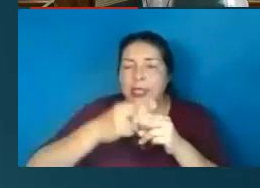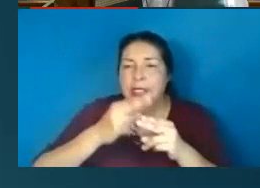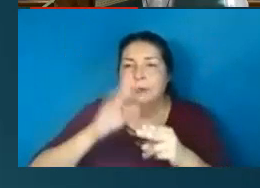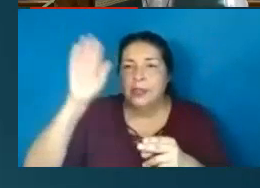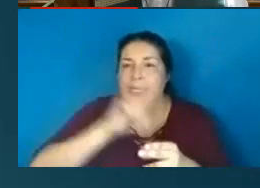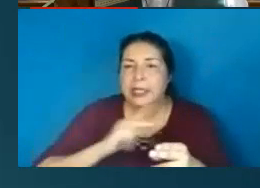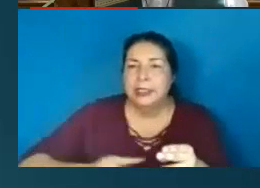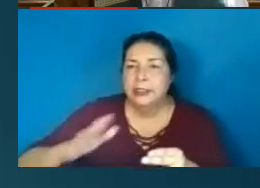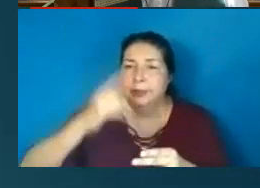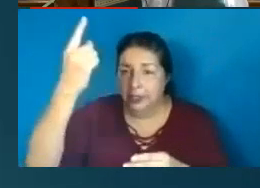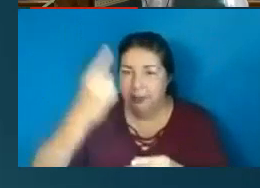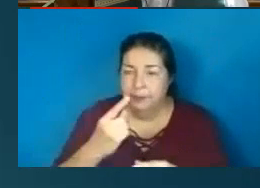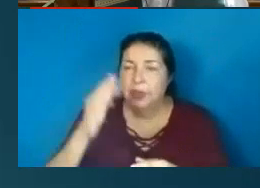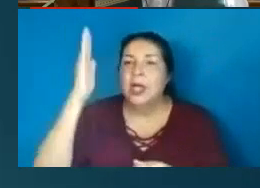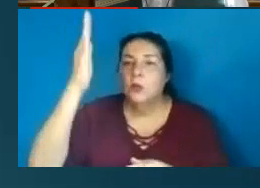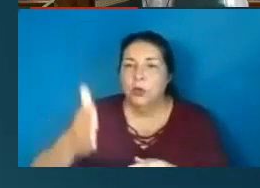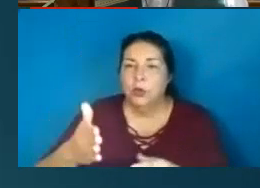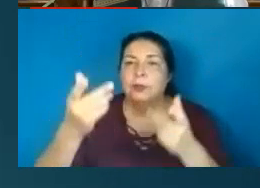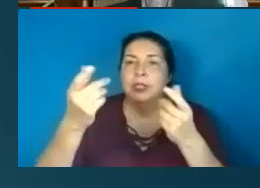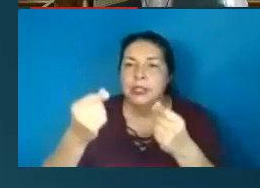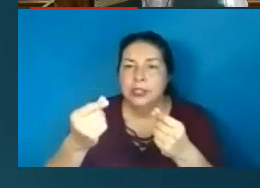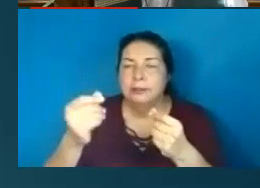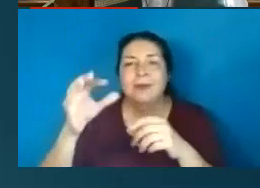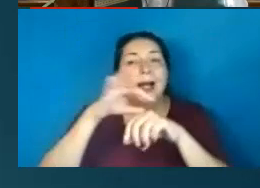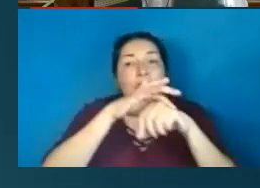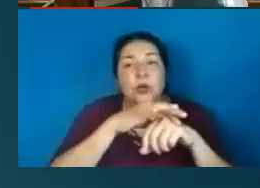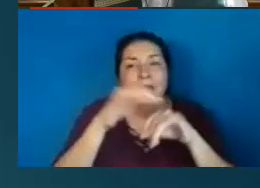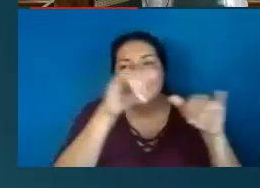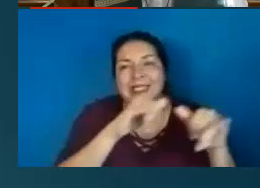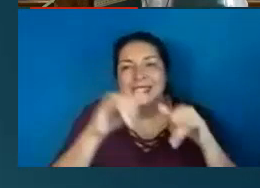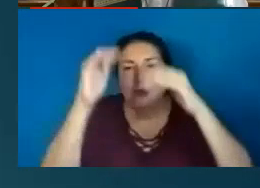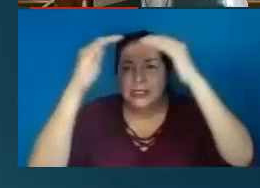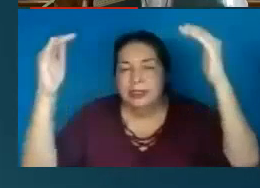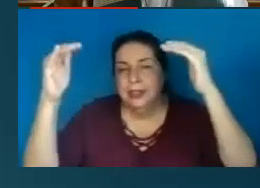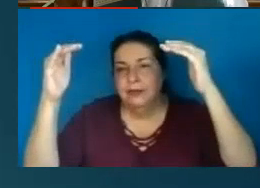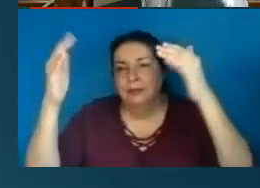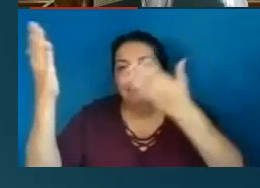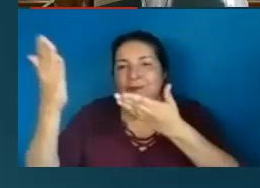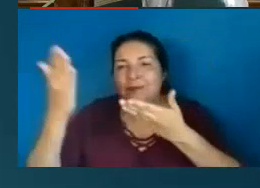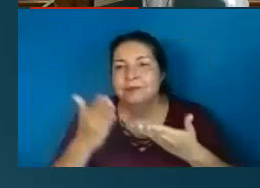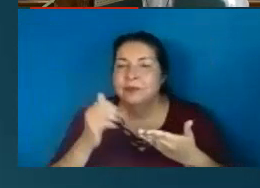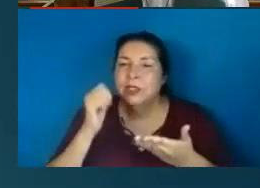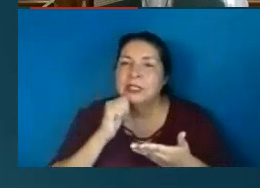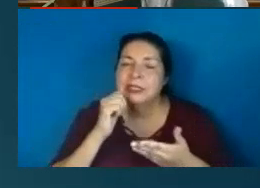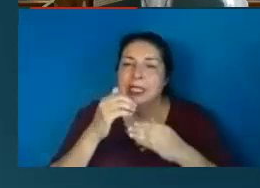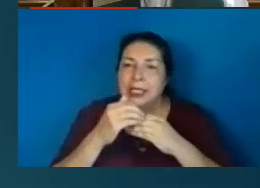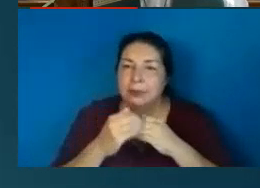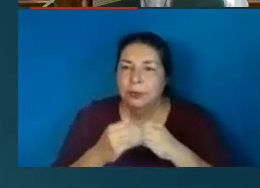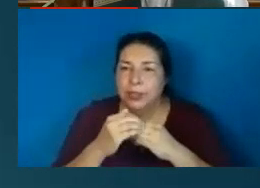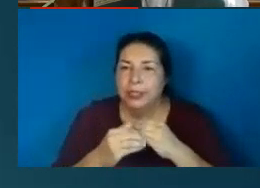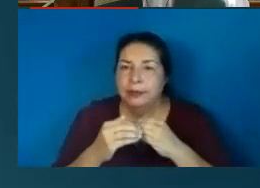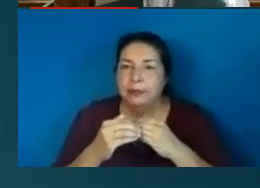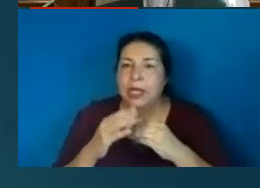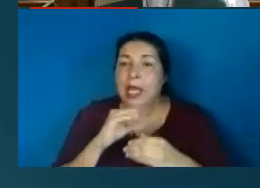Thy kingdom come, thy will be done, on earth as it is in heaven. Give us this day our daily bread,